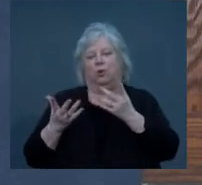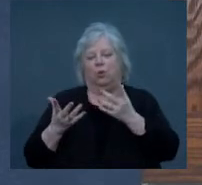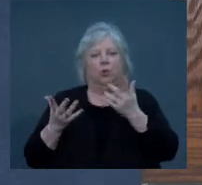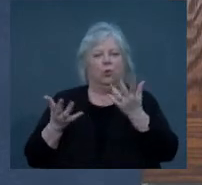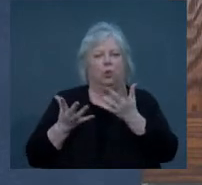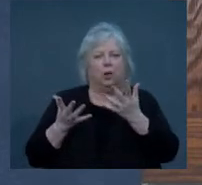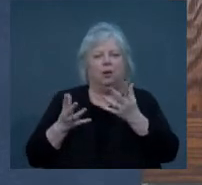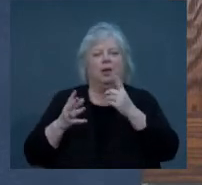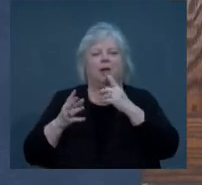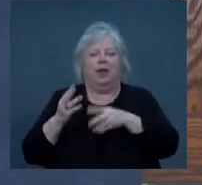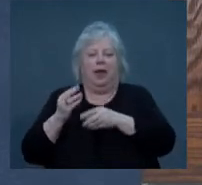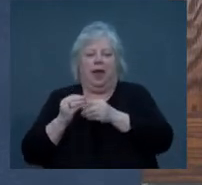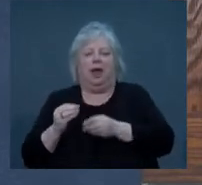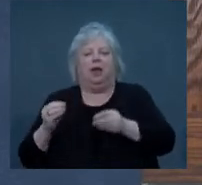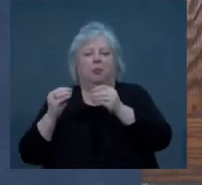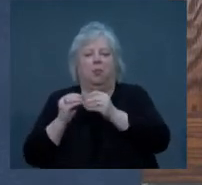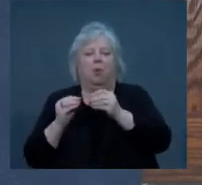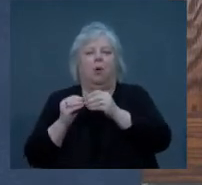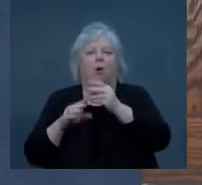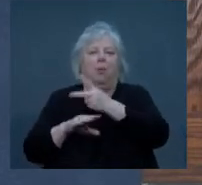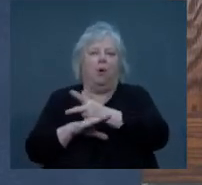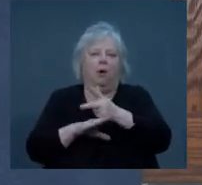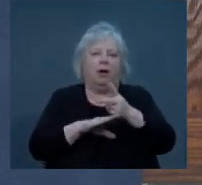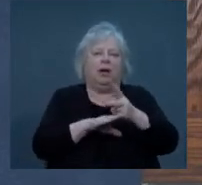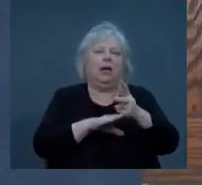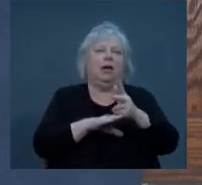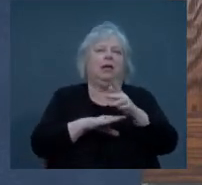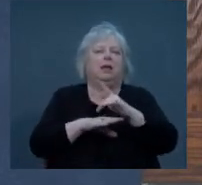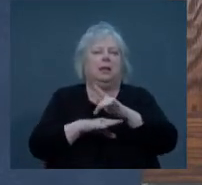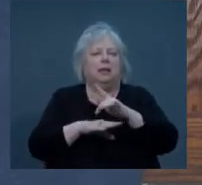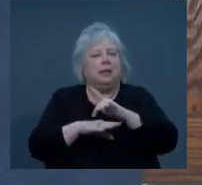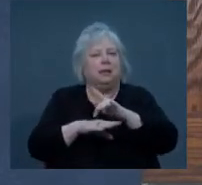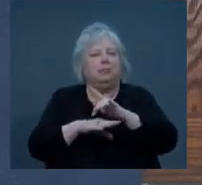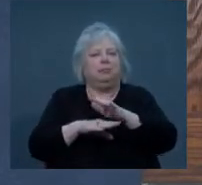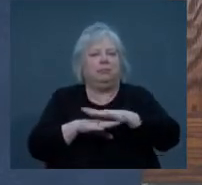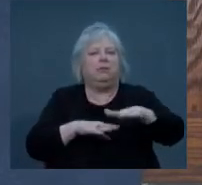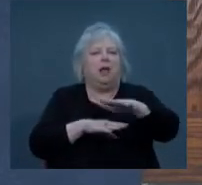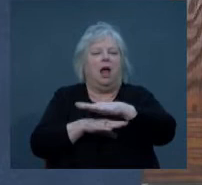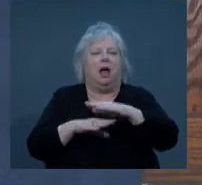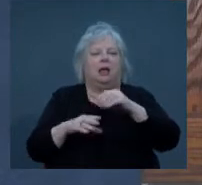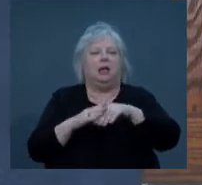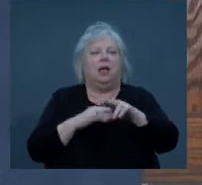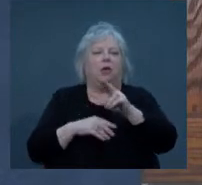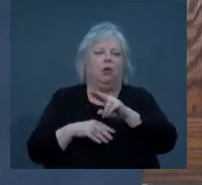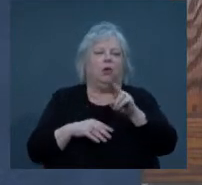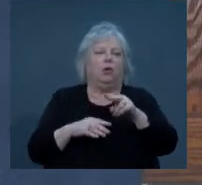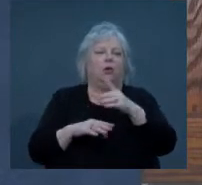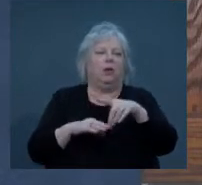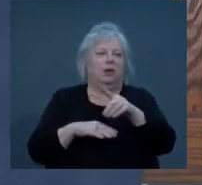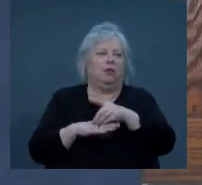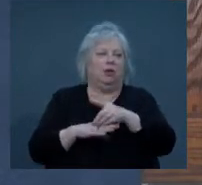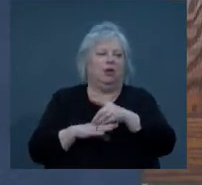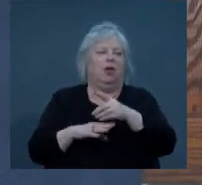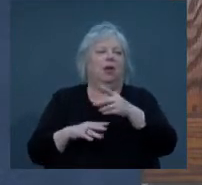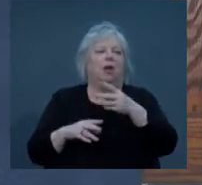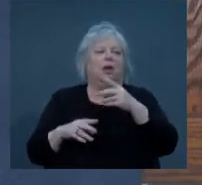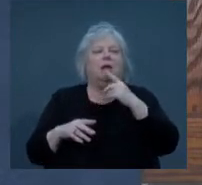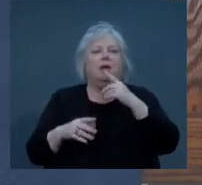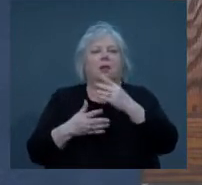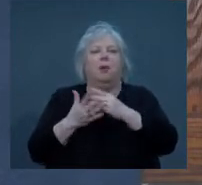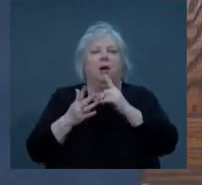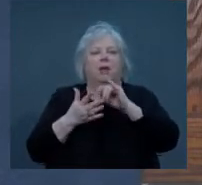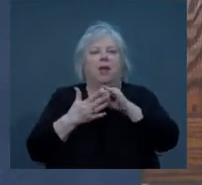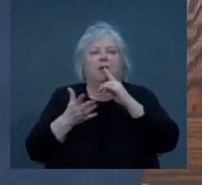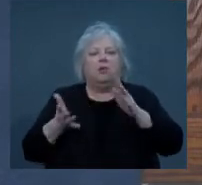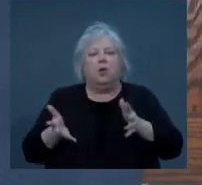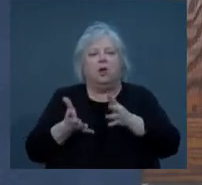a UU district. Purpose of the UU zoning is to facilitate pedestrian traffic,